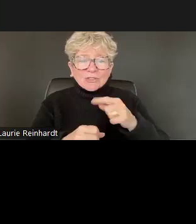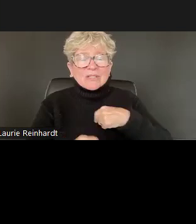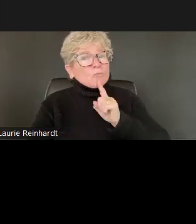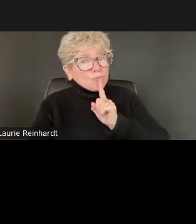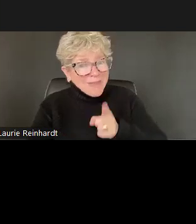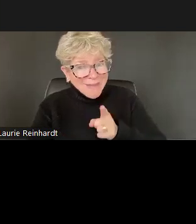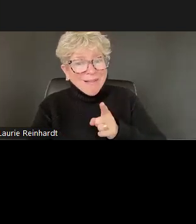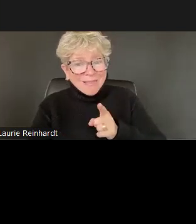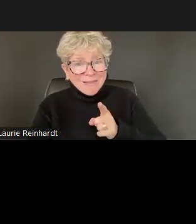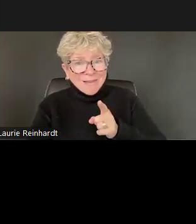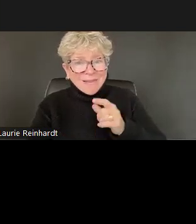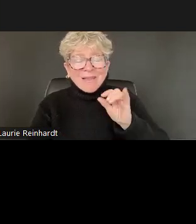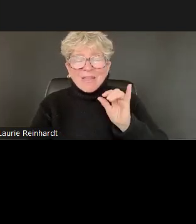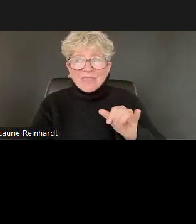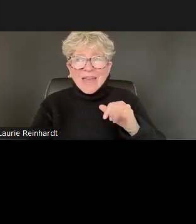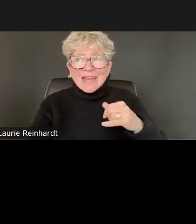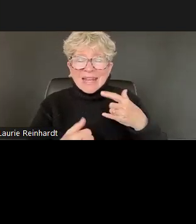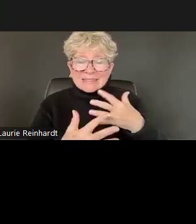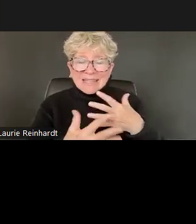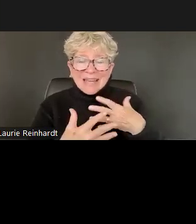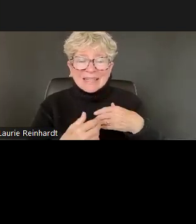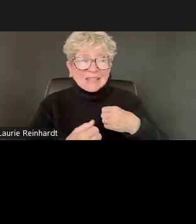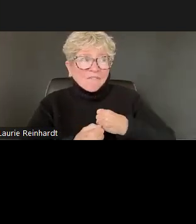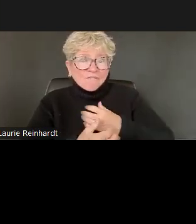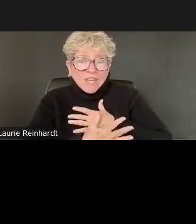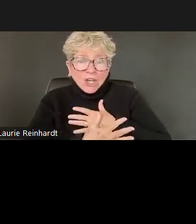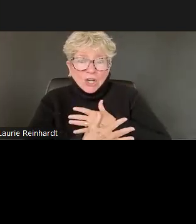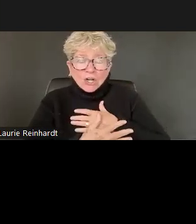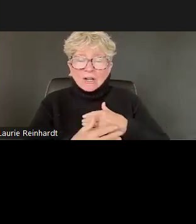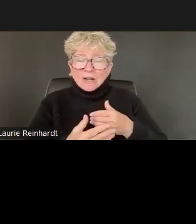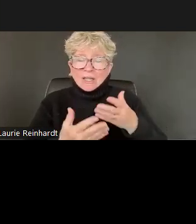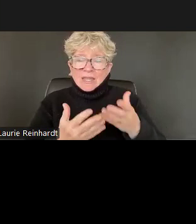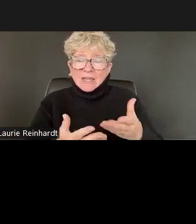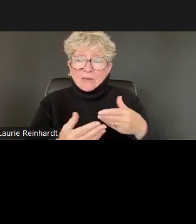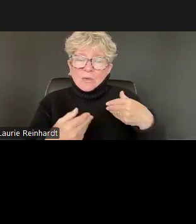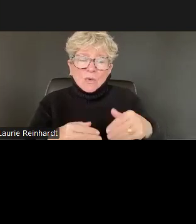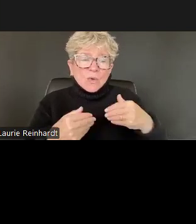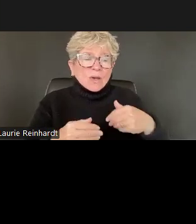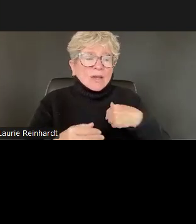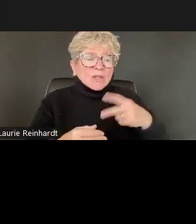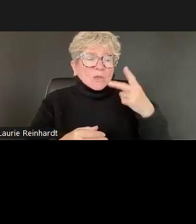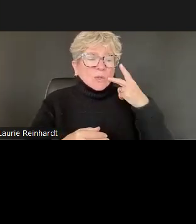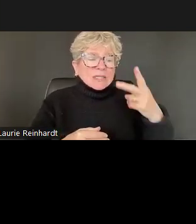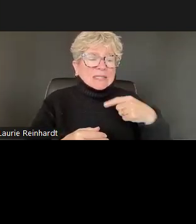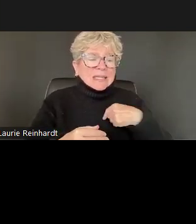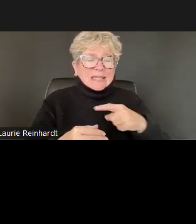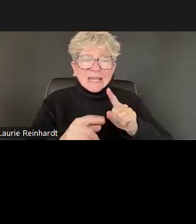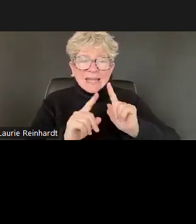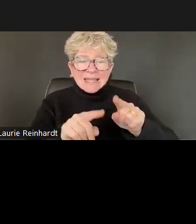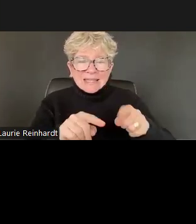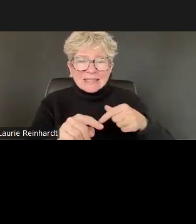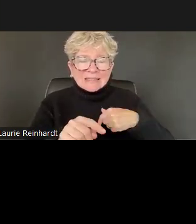The anxiety, the fear, which it can be reflected in attendance, can be reflected in referrals,